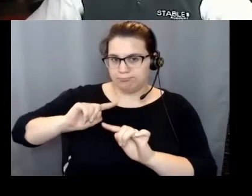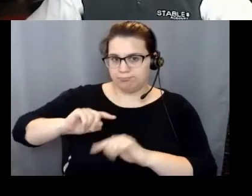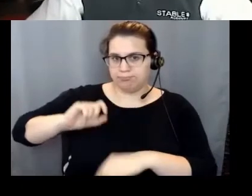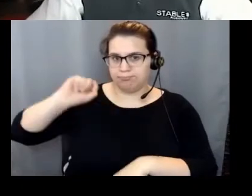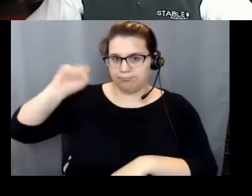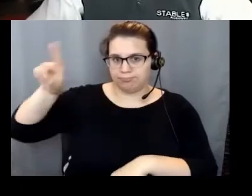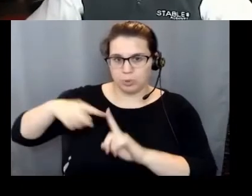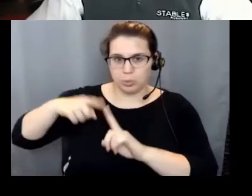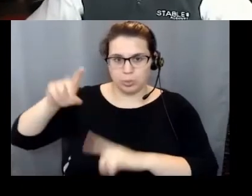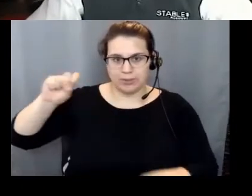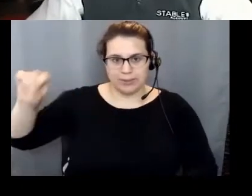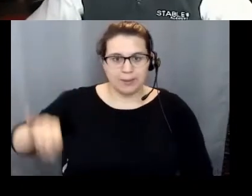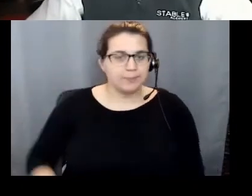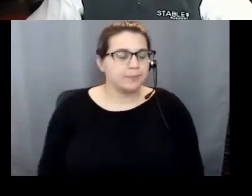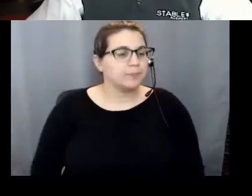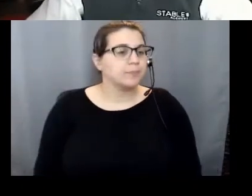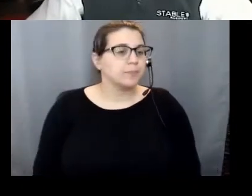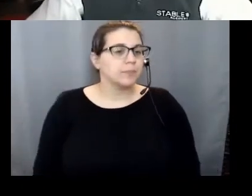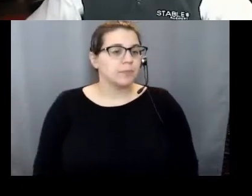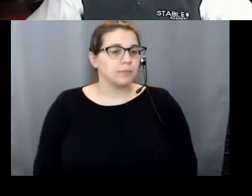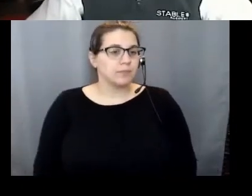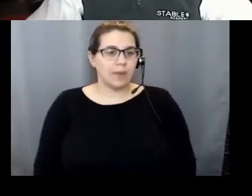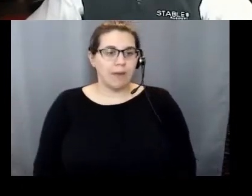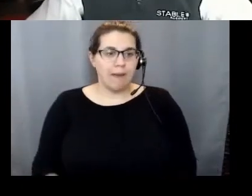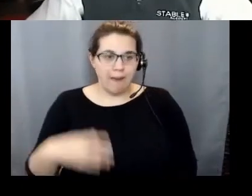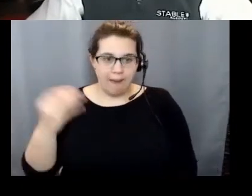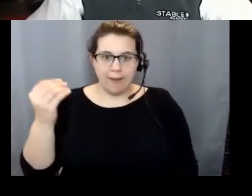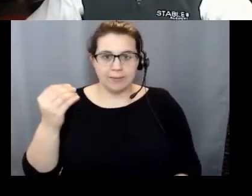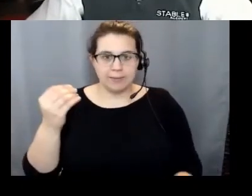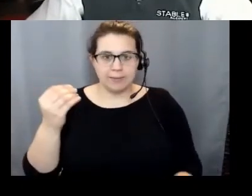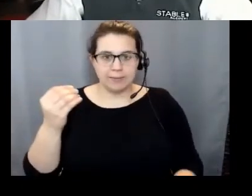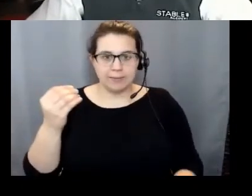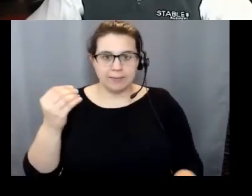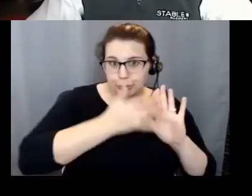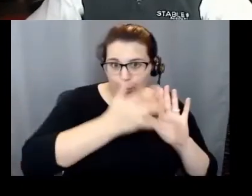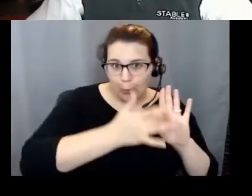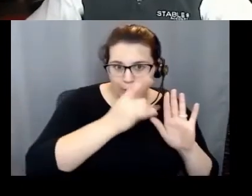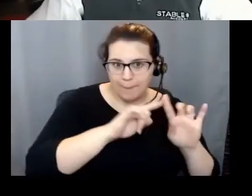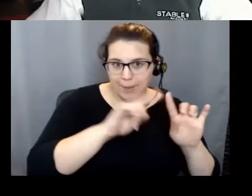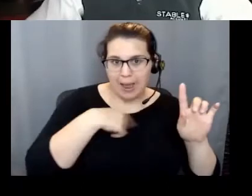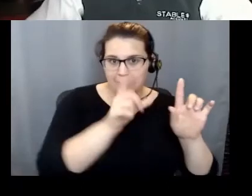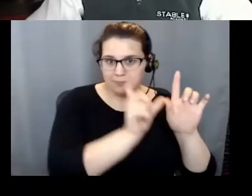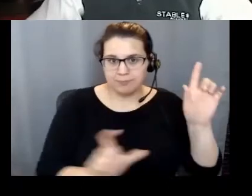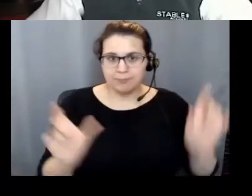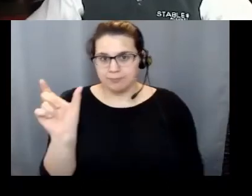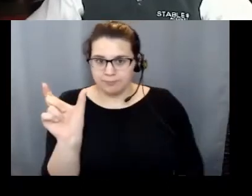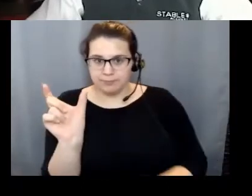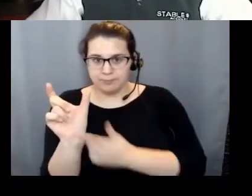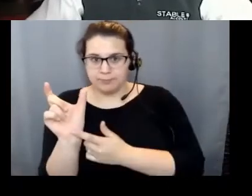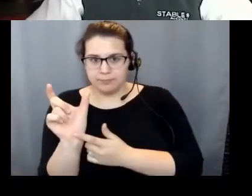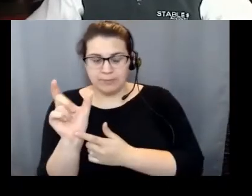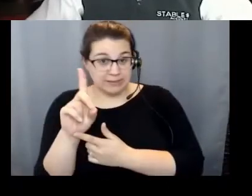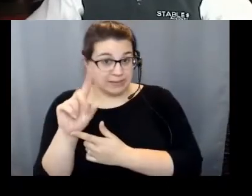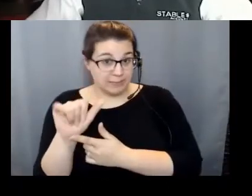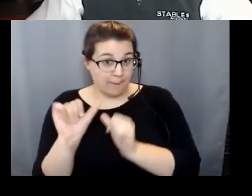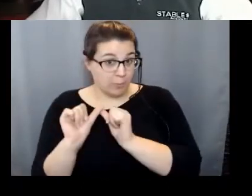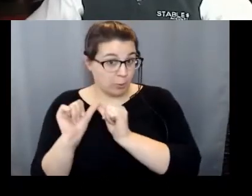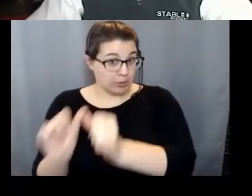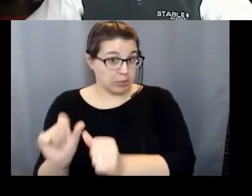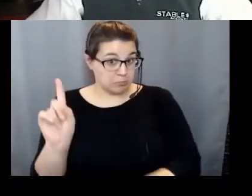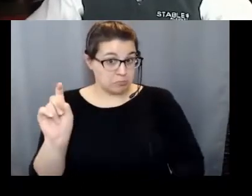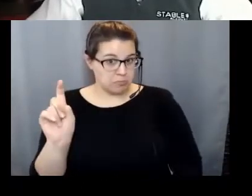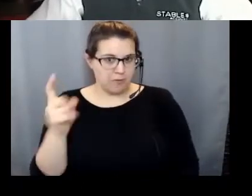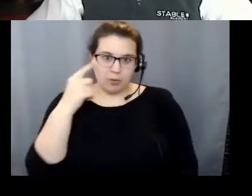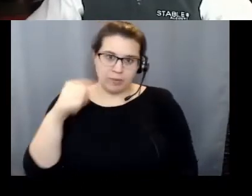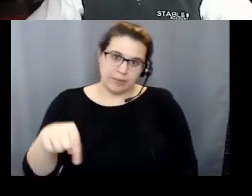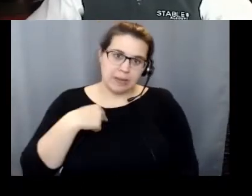Following question, and this would be scrolling down the same page, but I split it up here. Is the disability permanent? In this case, I selected